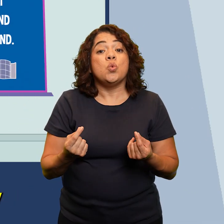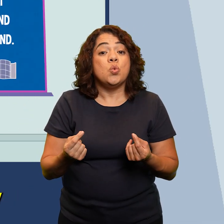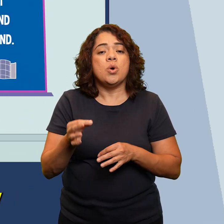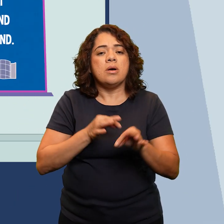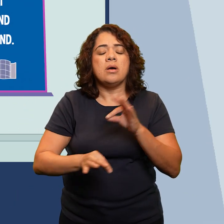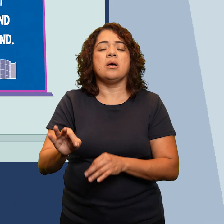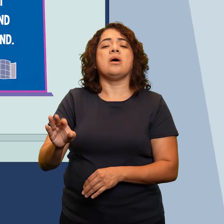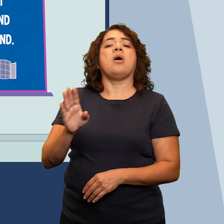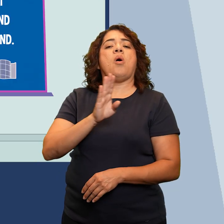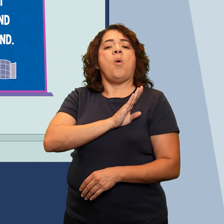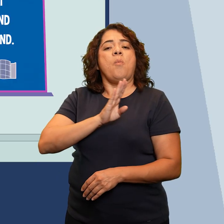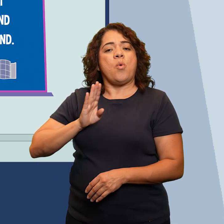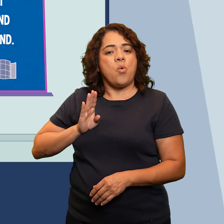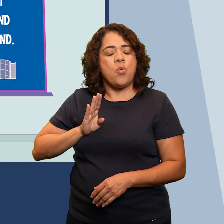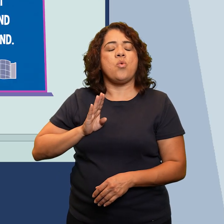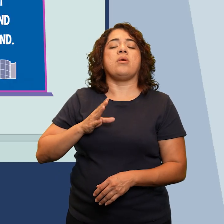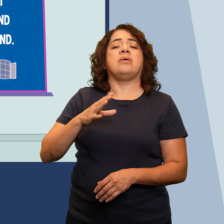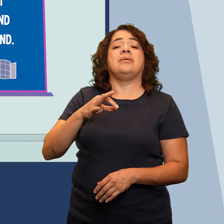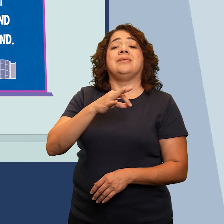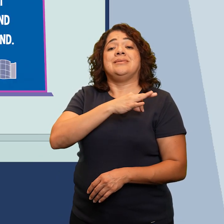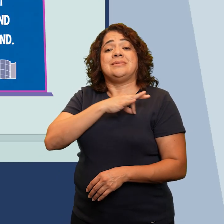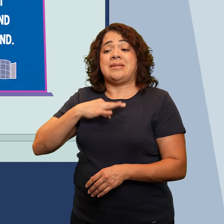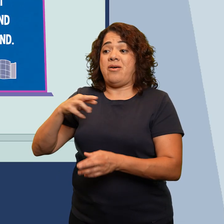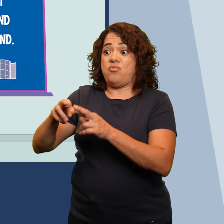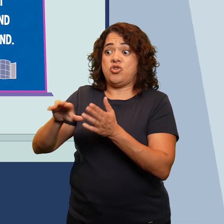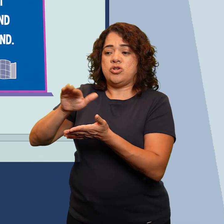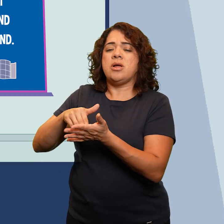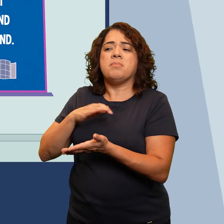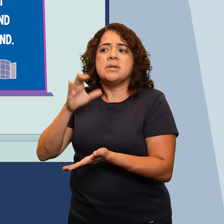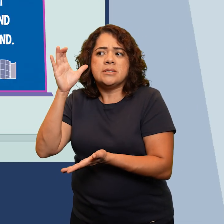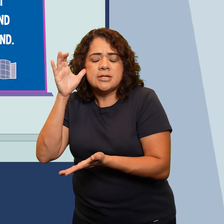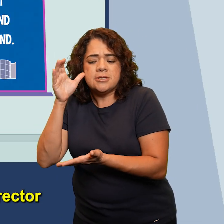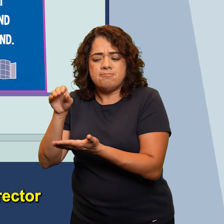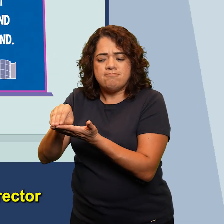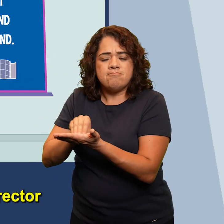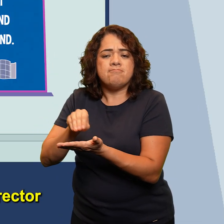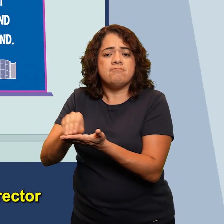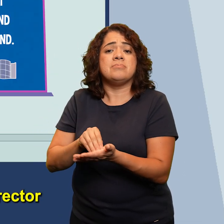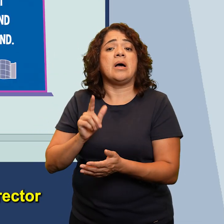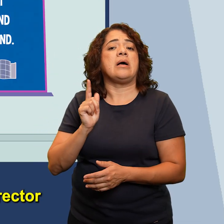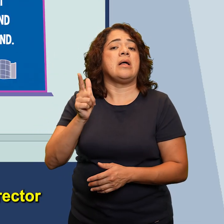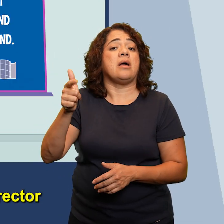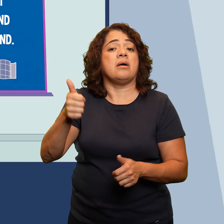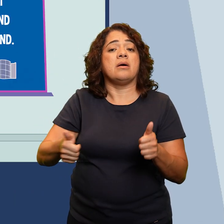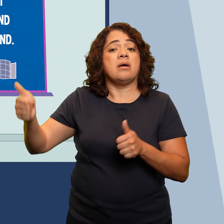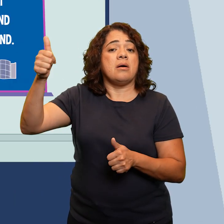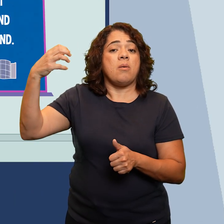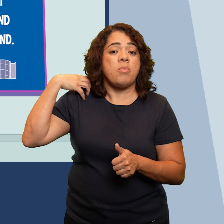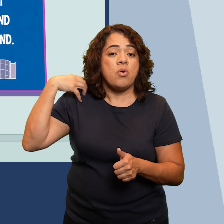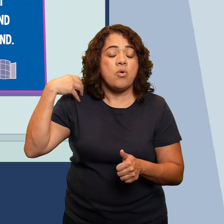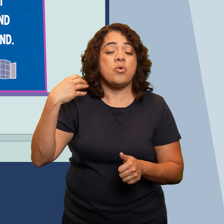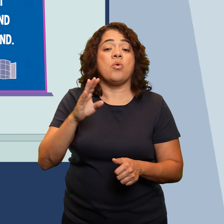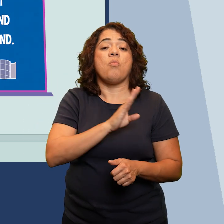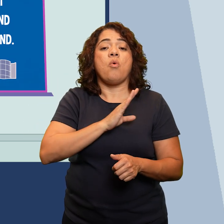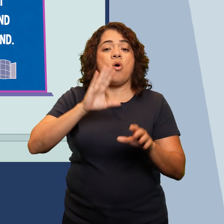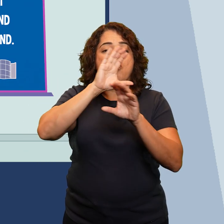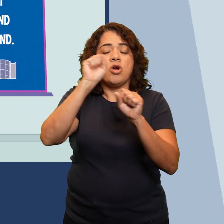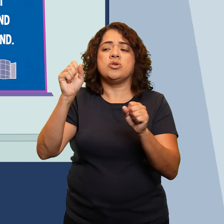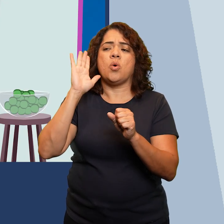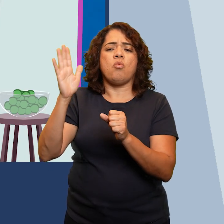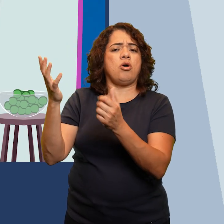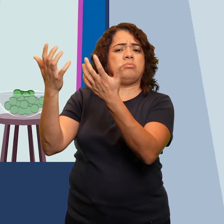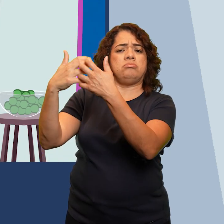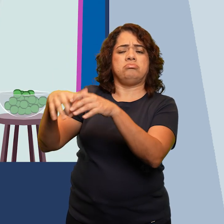listen respectfully and politely, take notes about the situation, and later on, the board president and the executive director will find the right team of people to